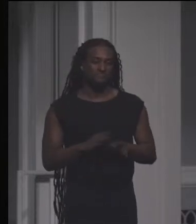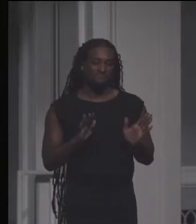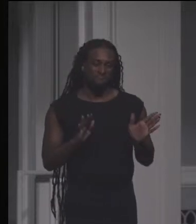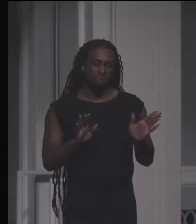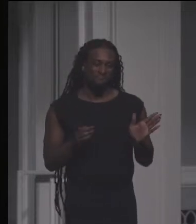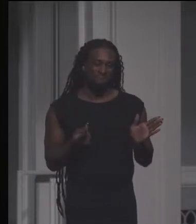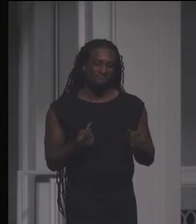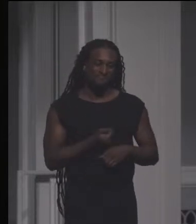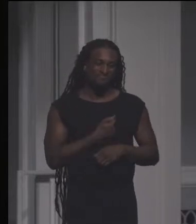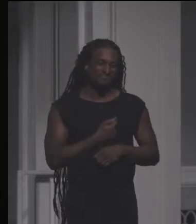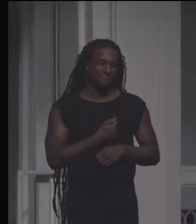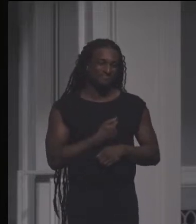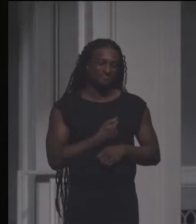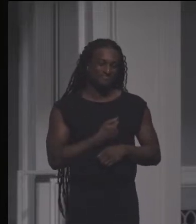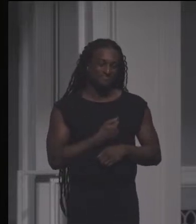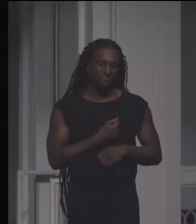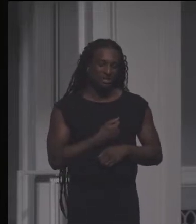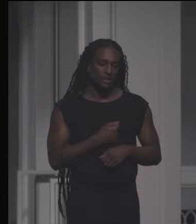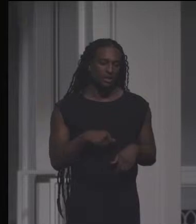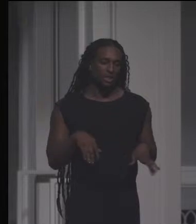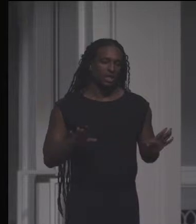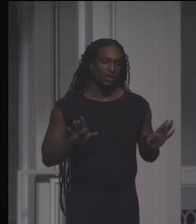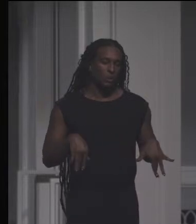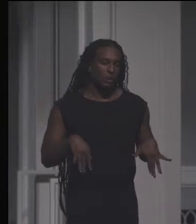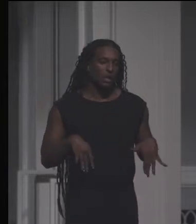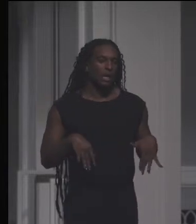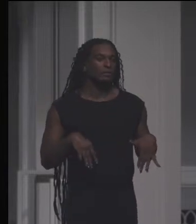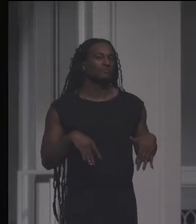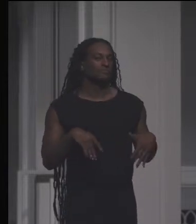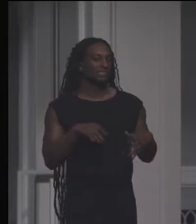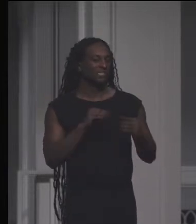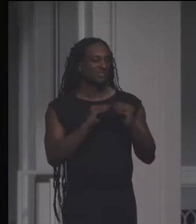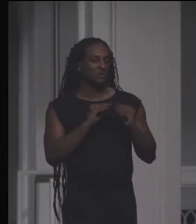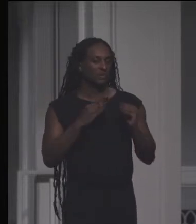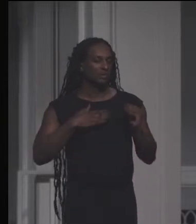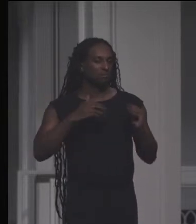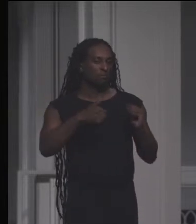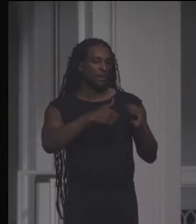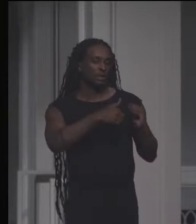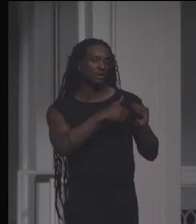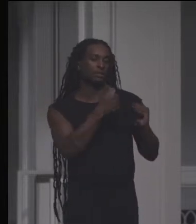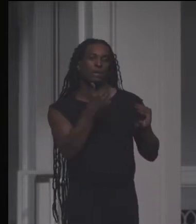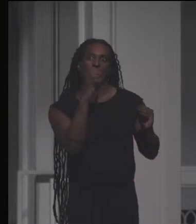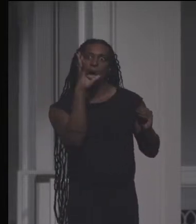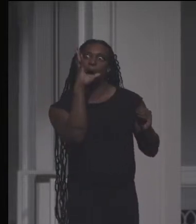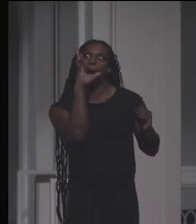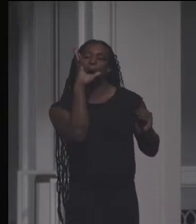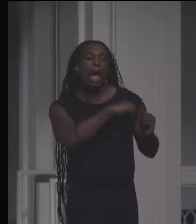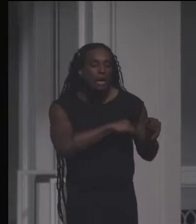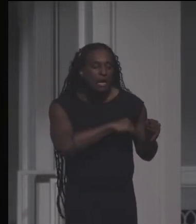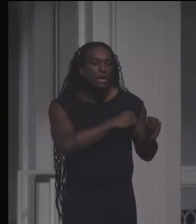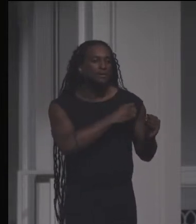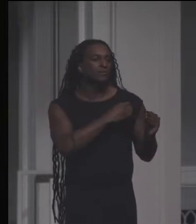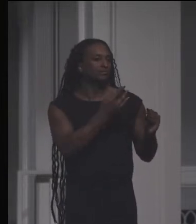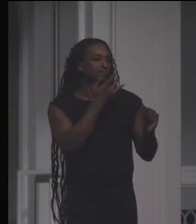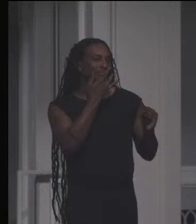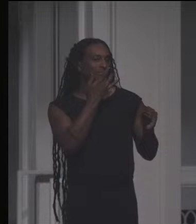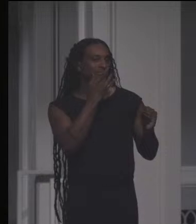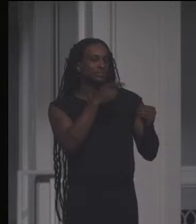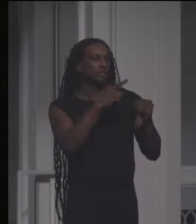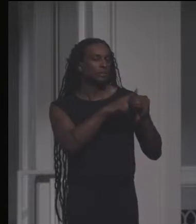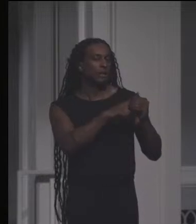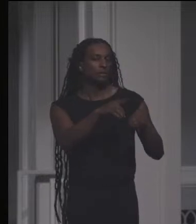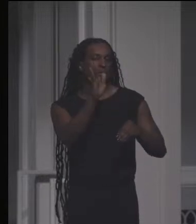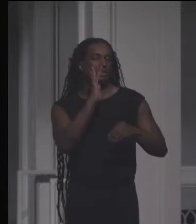Sadly, I was too late to do anything about my other giant assumption and bias about all things early